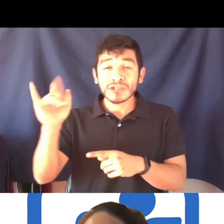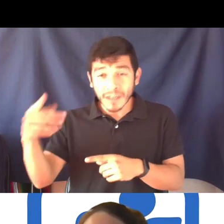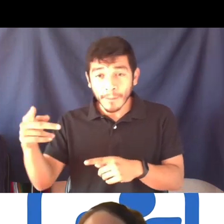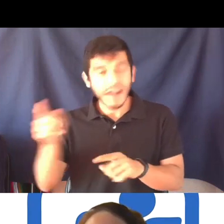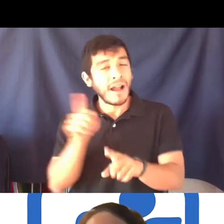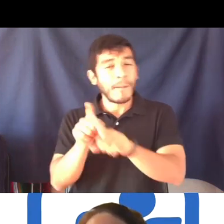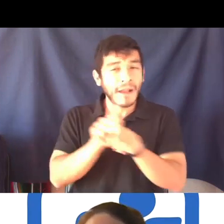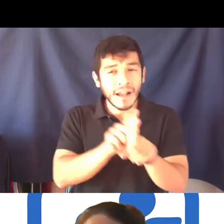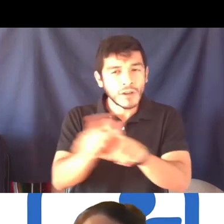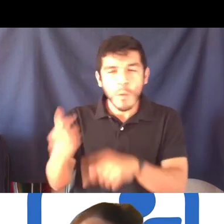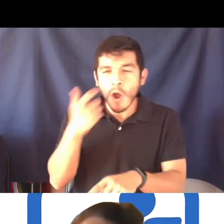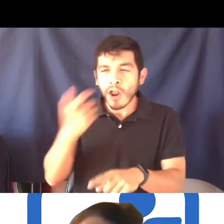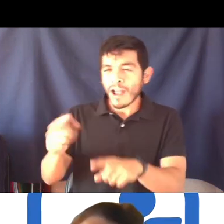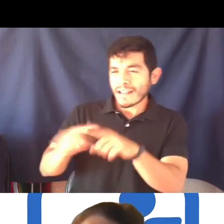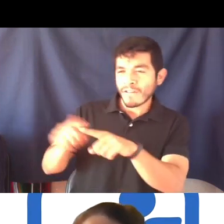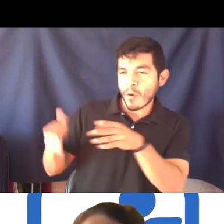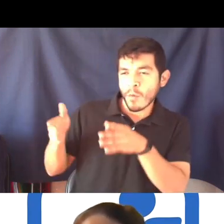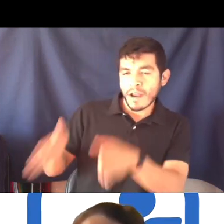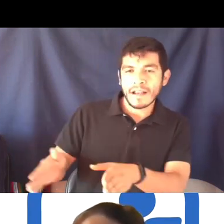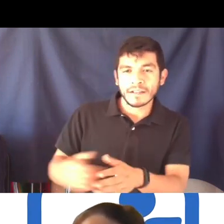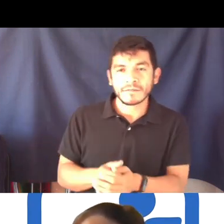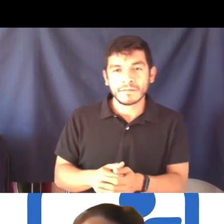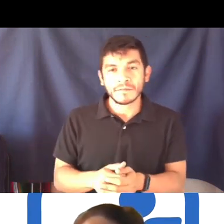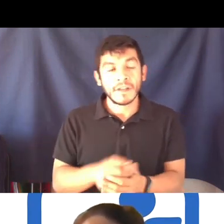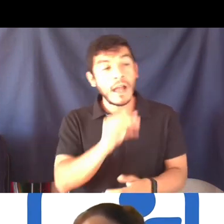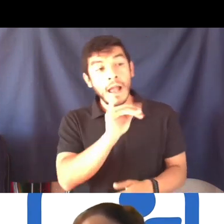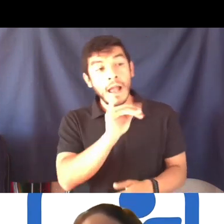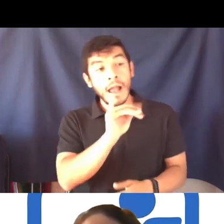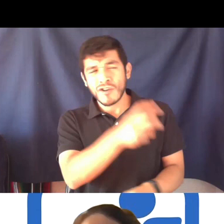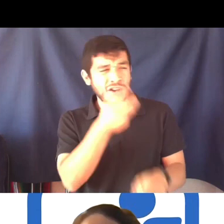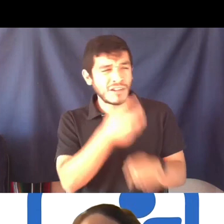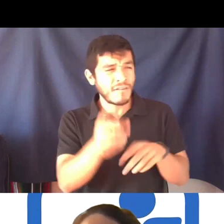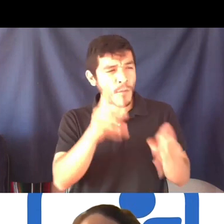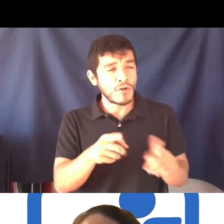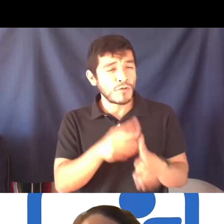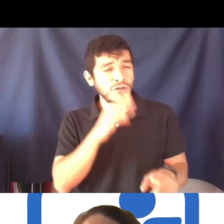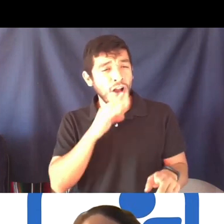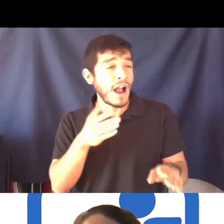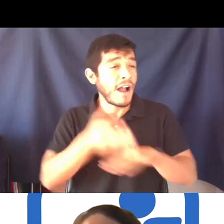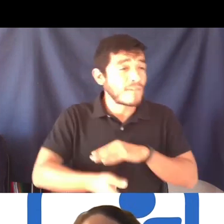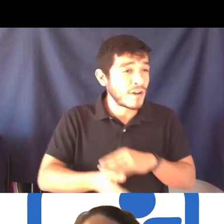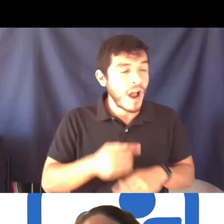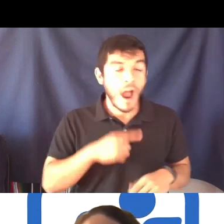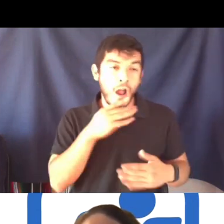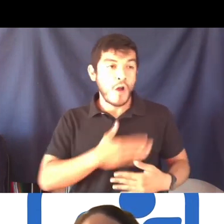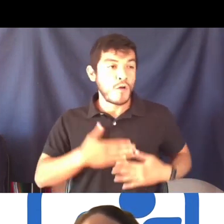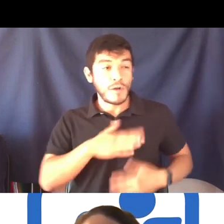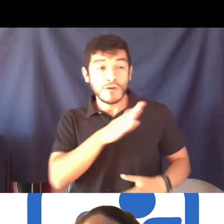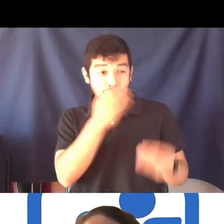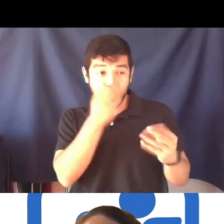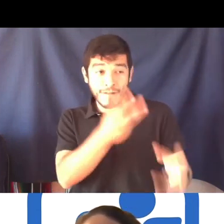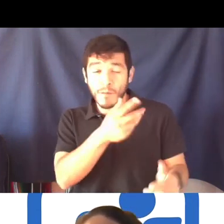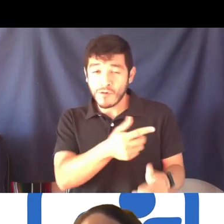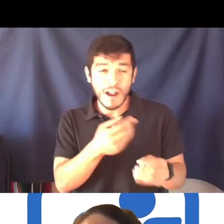looking at all those different aspects. And I tell you, Mike, you're a hard act to follow. I really appreciate all the information that you gave us today. It was